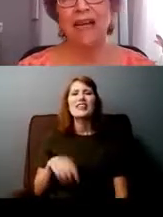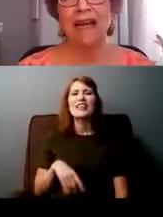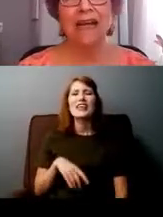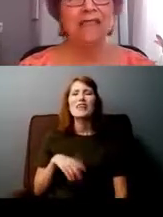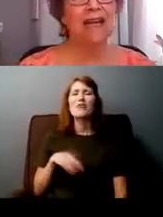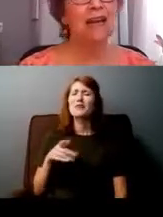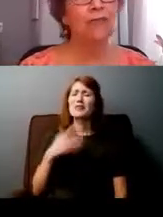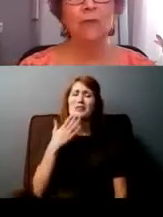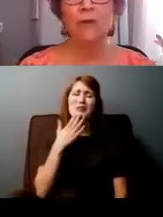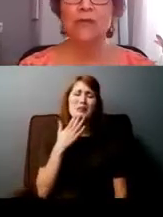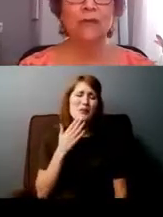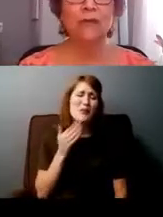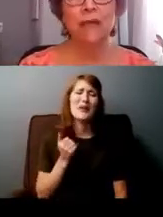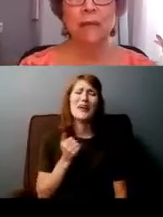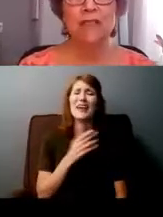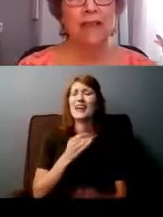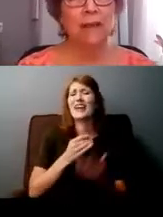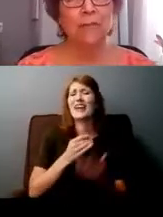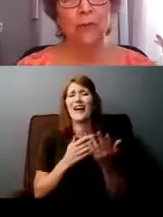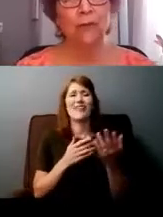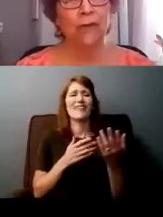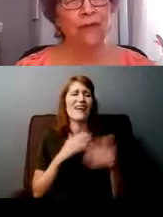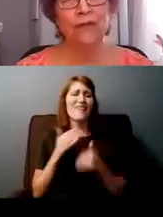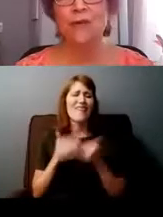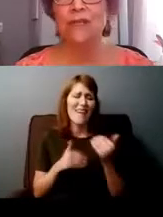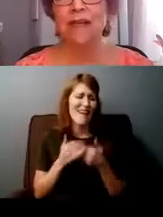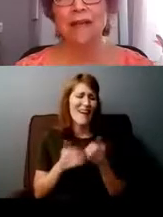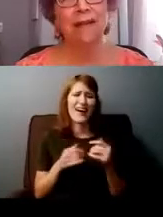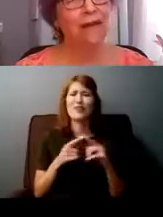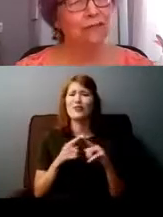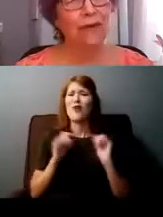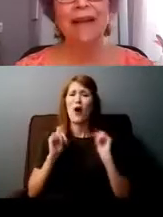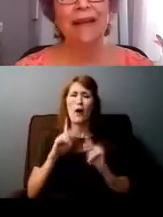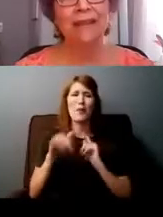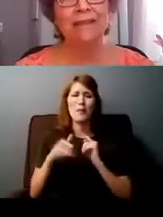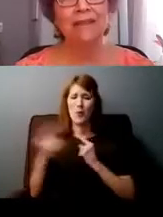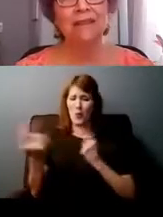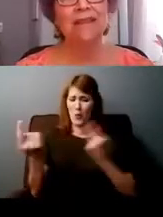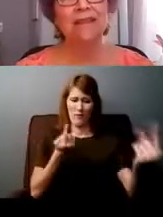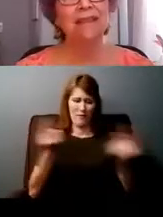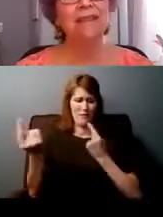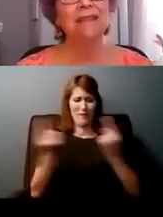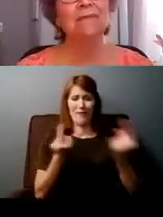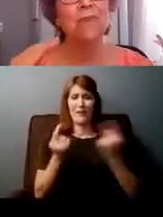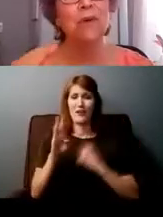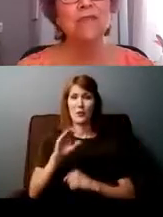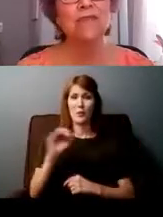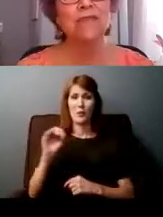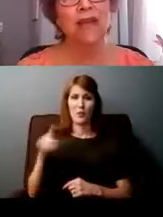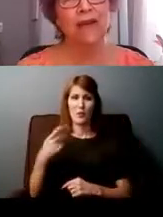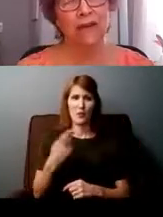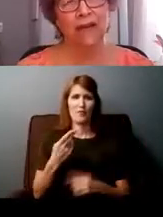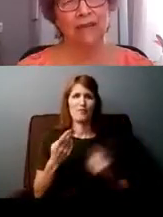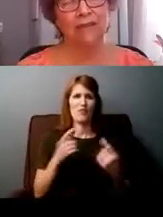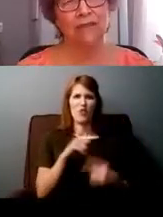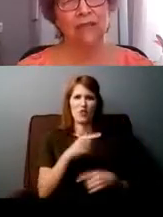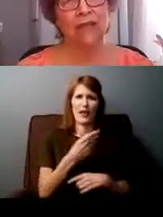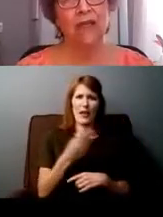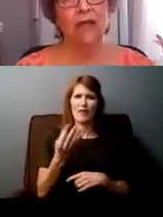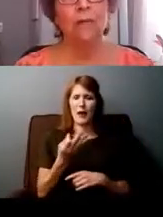and kind to every person who came into that booth on Thursday and Friday and most of